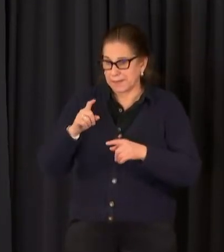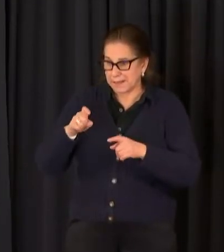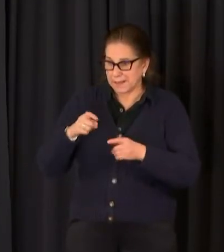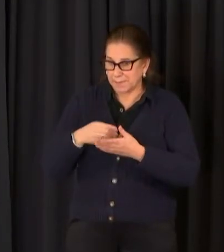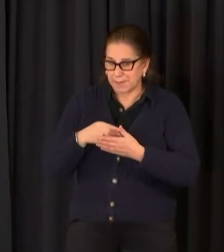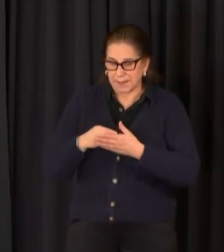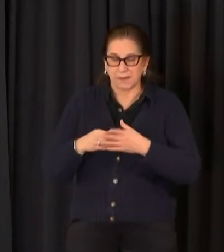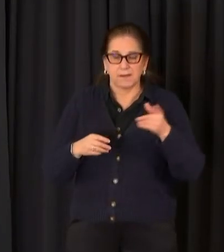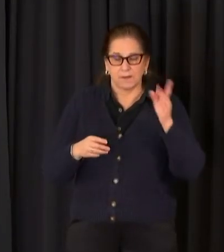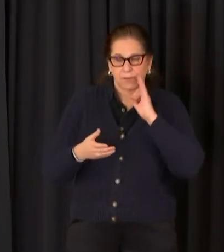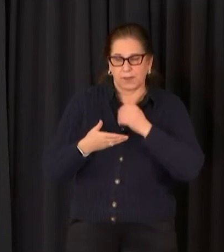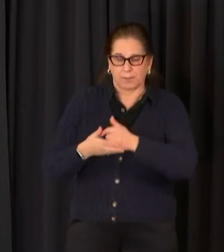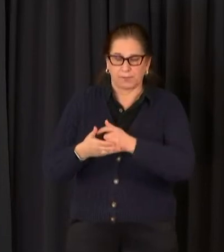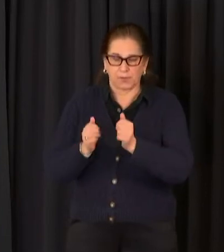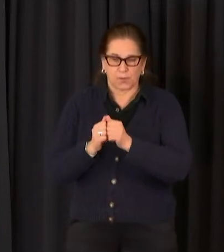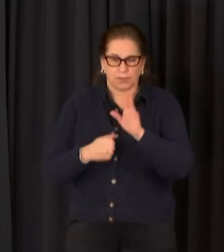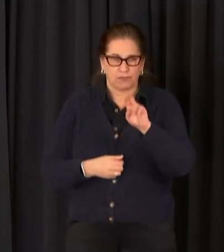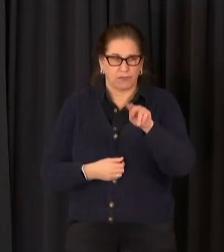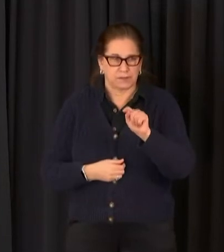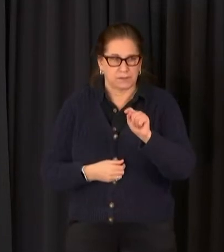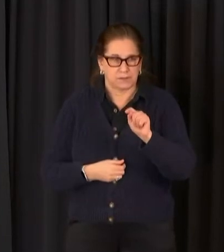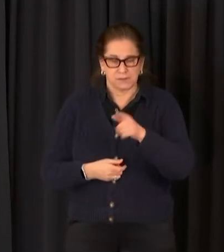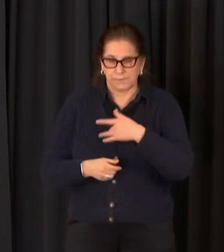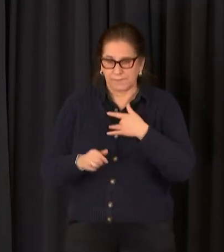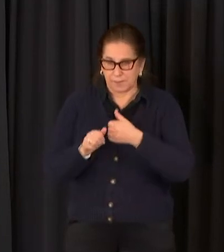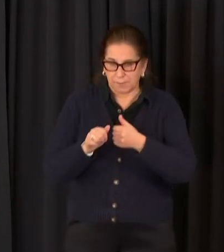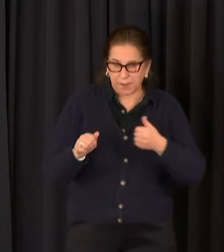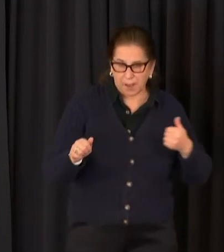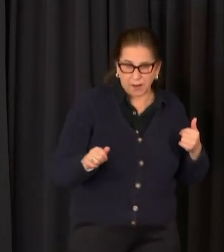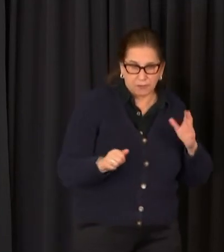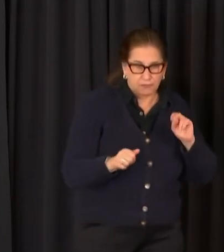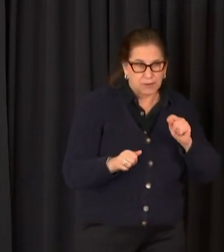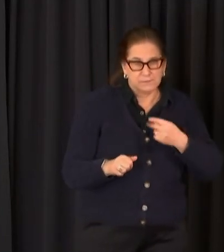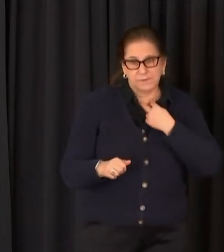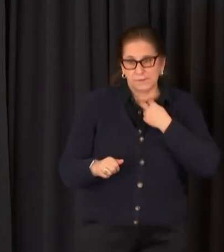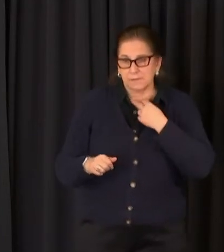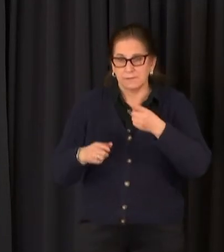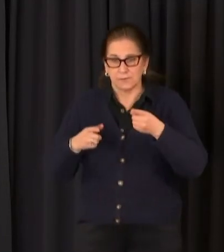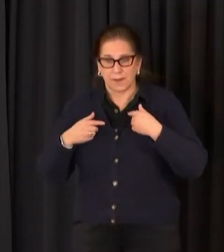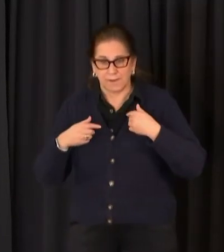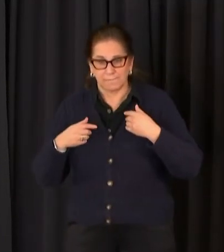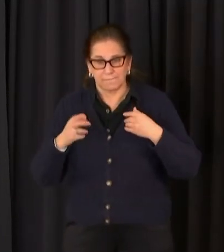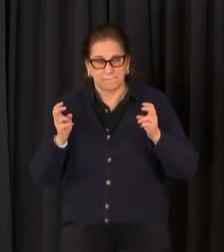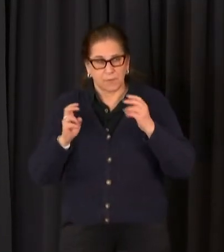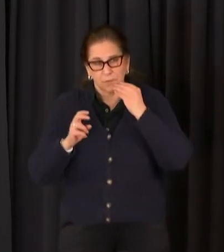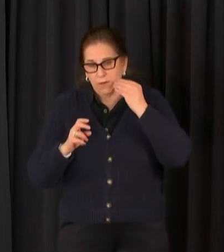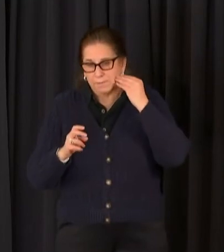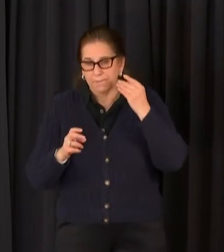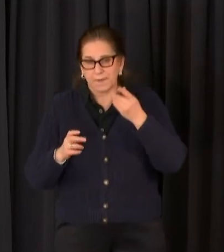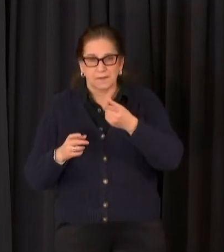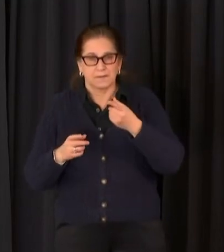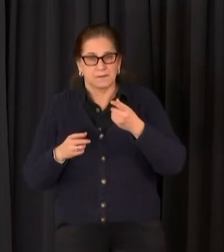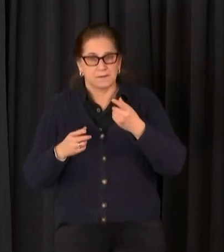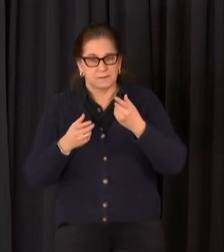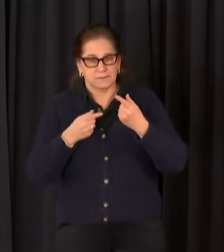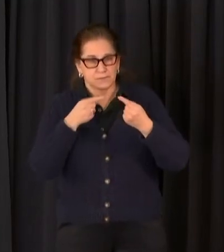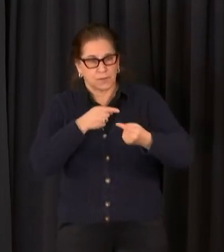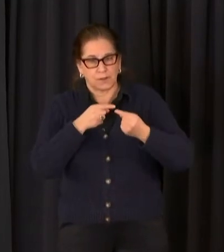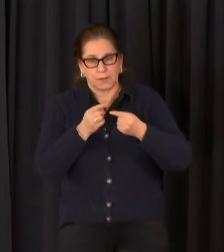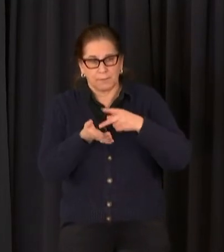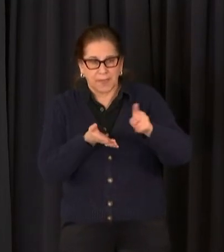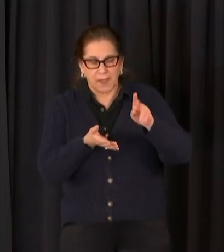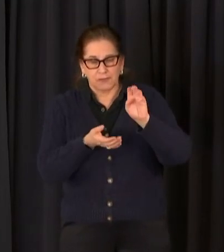help you catch up and get whole with your landlord. And if you're the housing provider, you can apply now on behalf